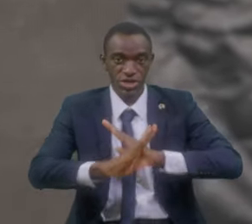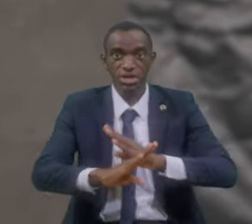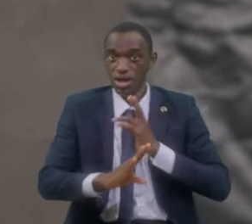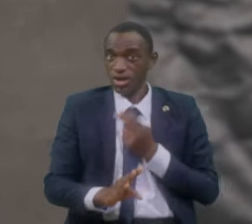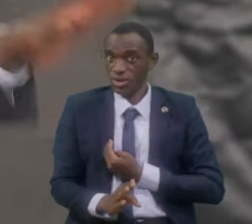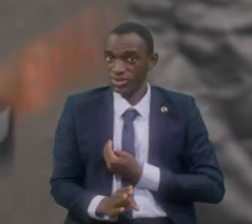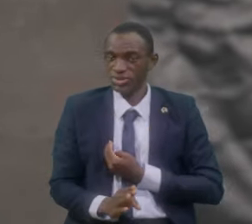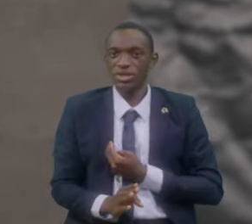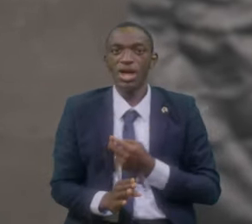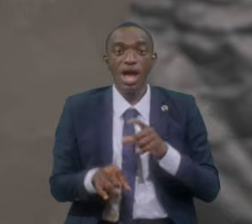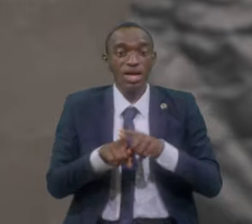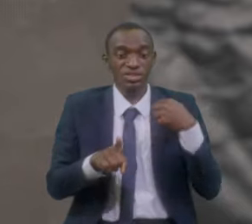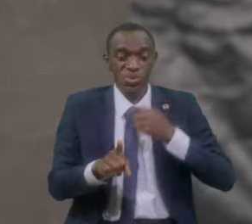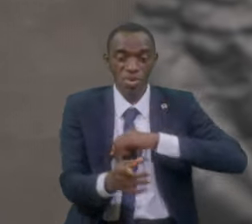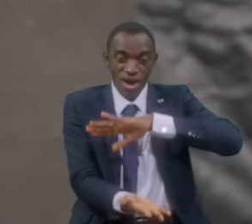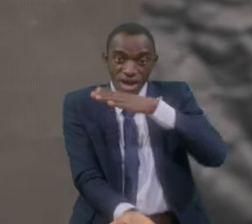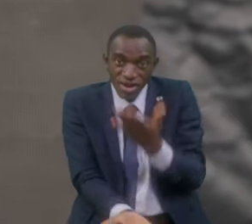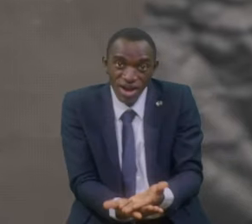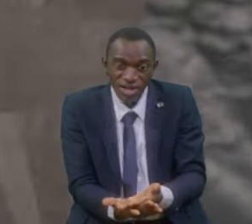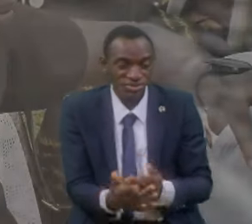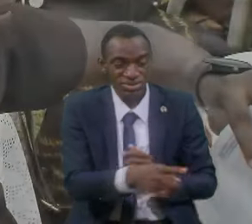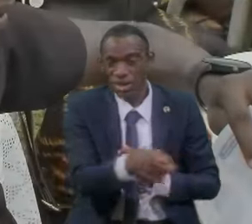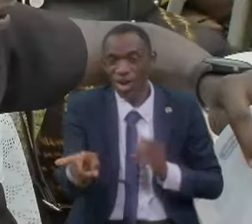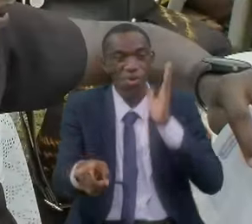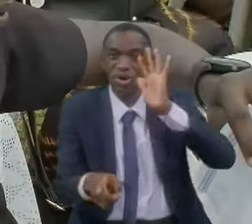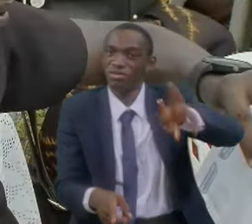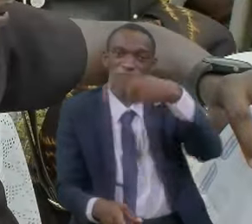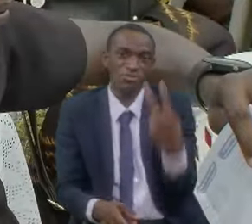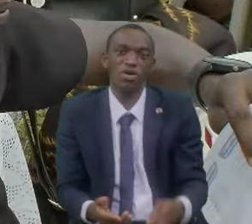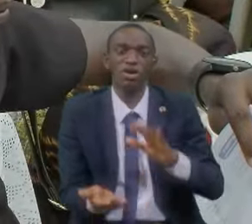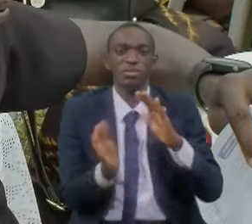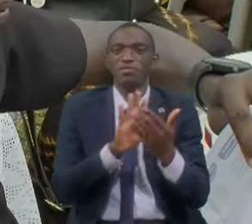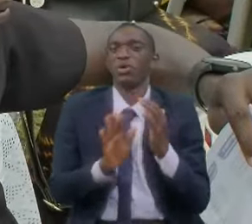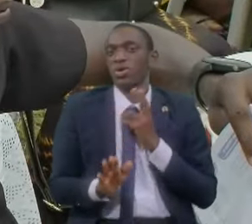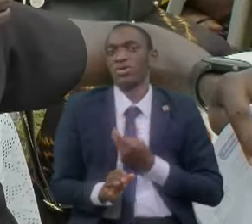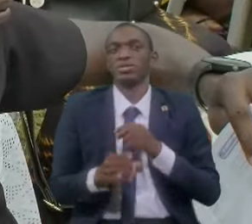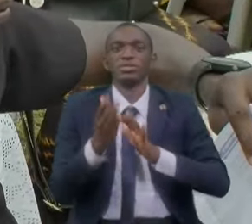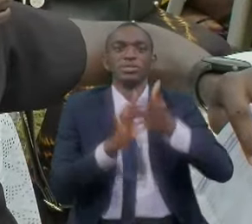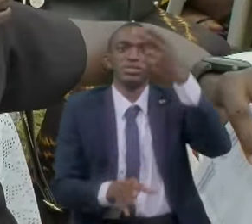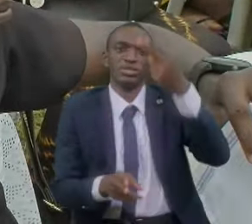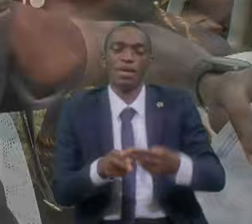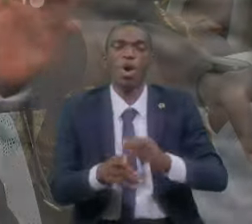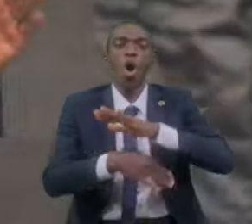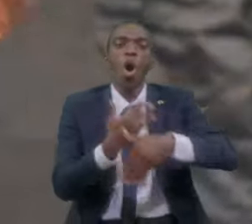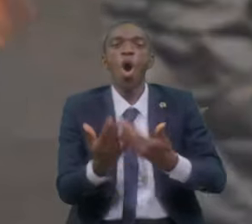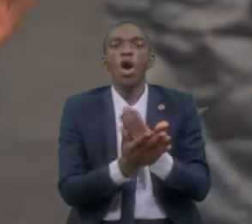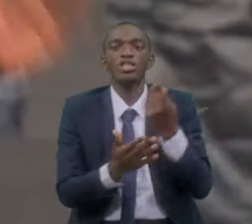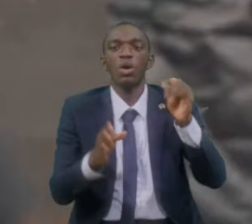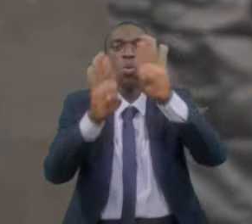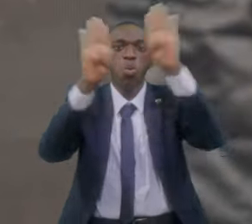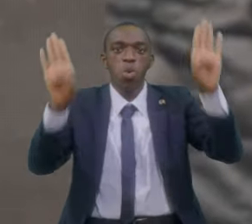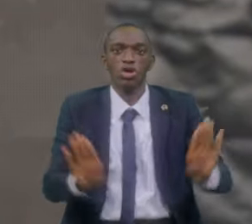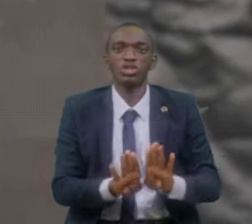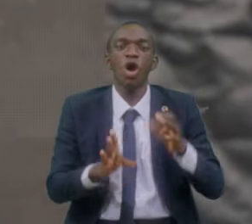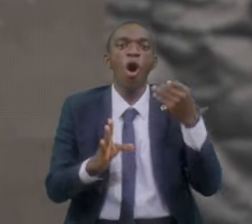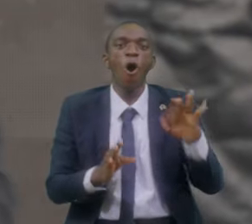get there, they will fall before us. All the walls of Jericho and all the